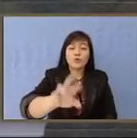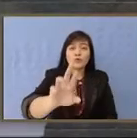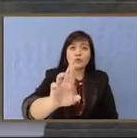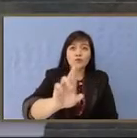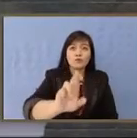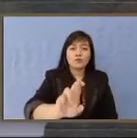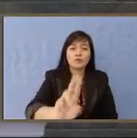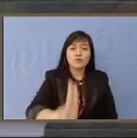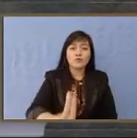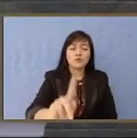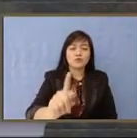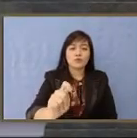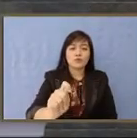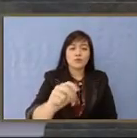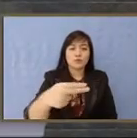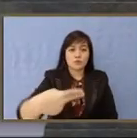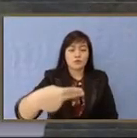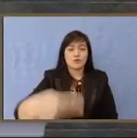lang, ay